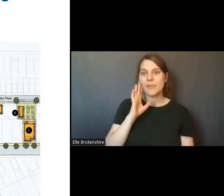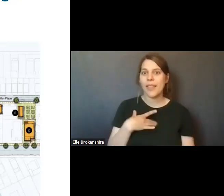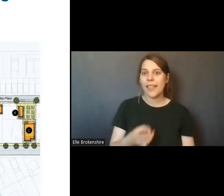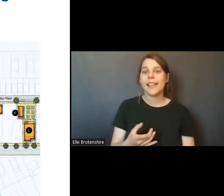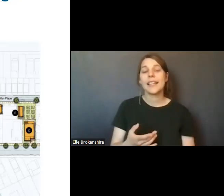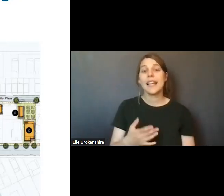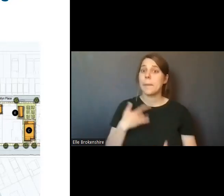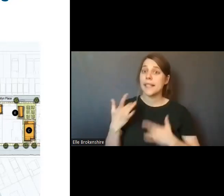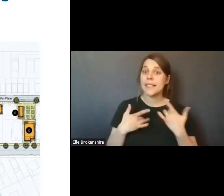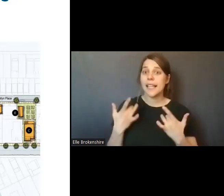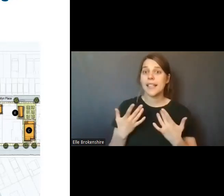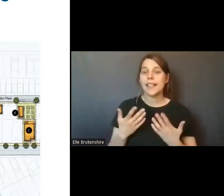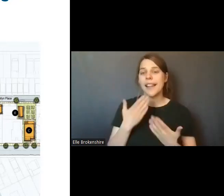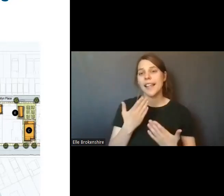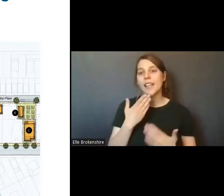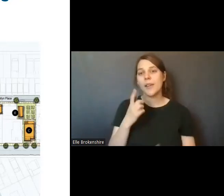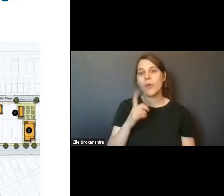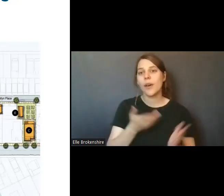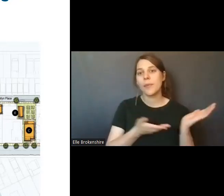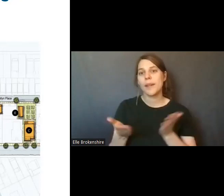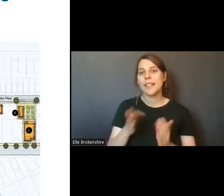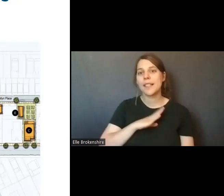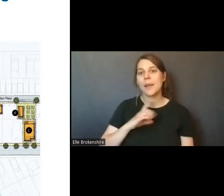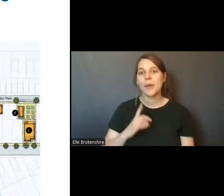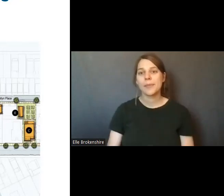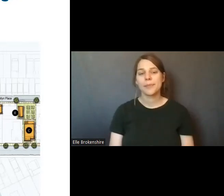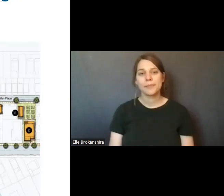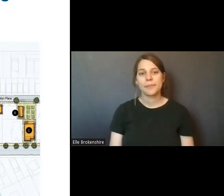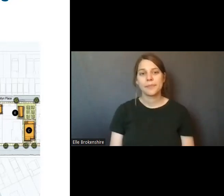and thank you for bringing it to the board.